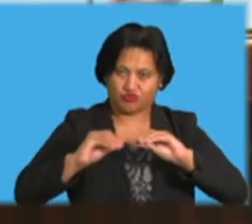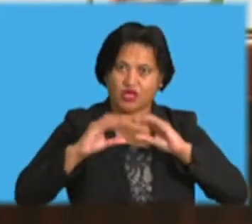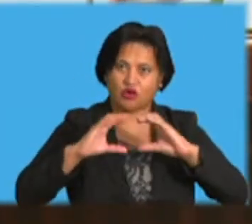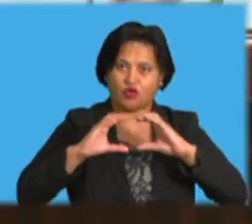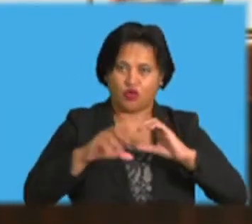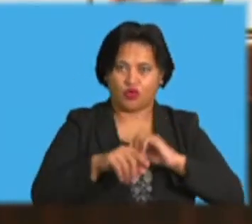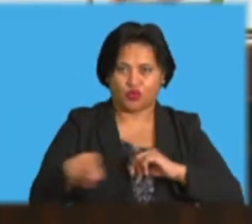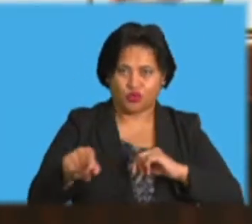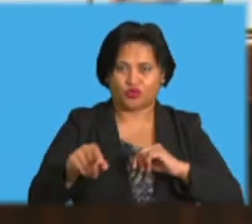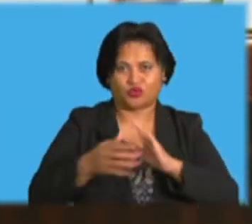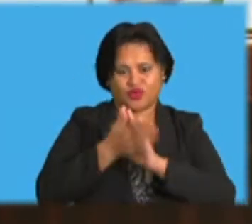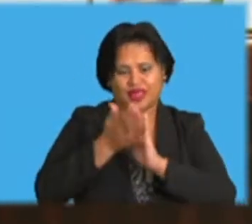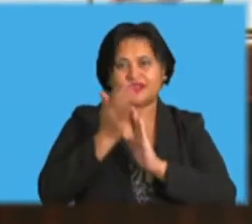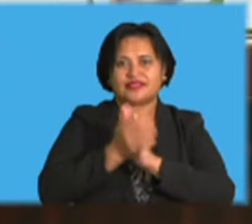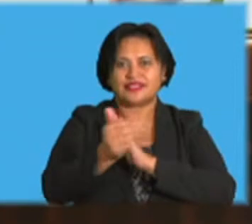is sports